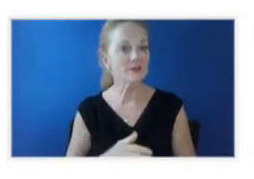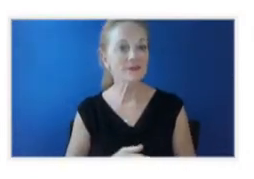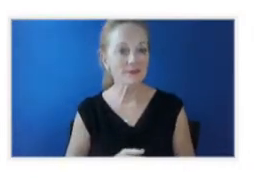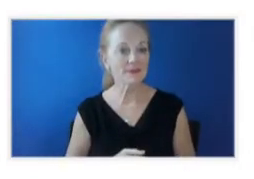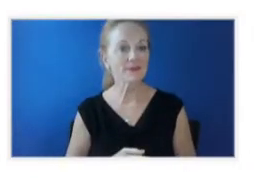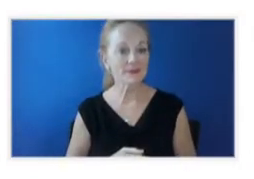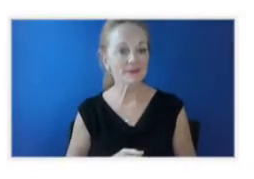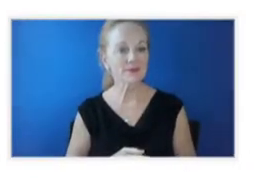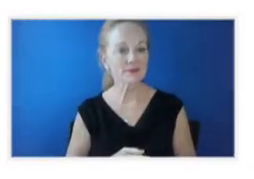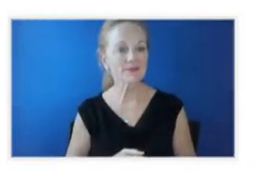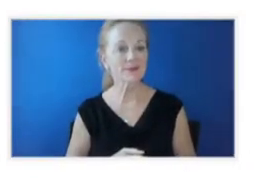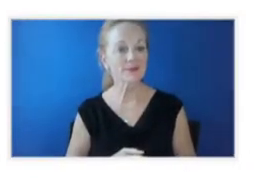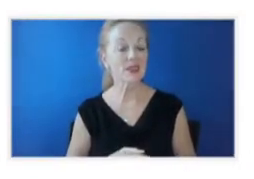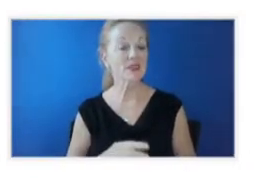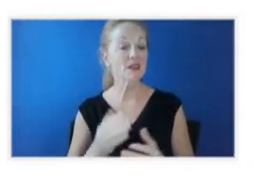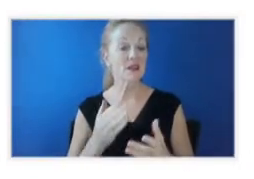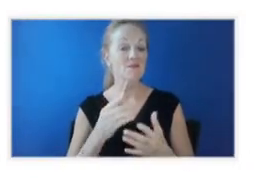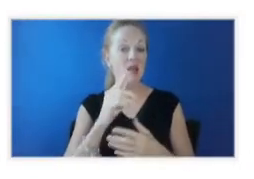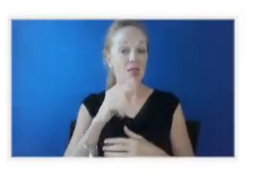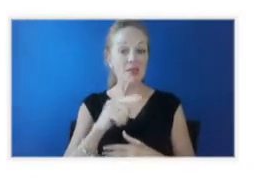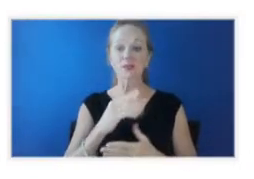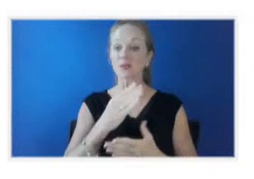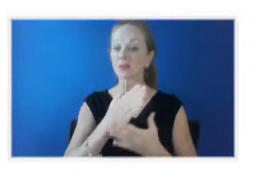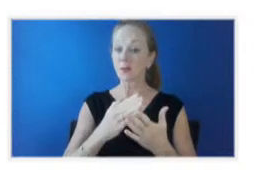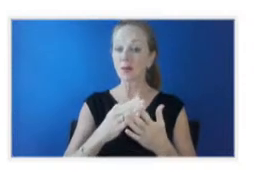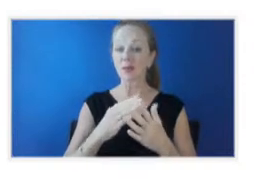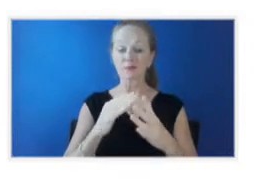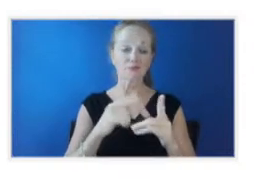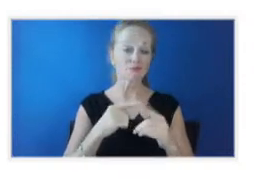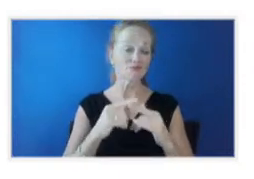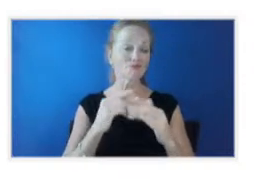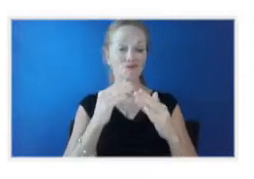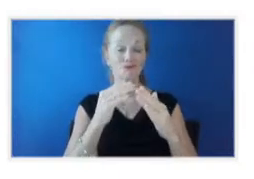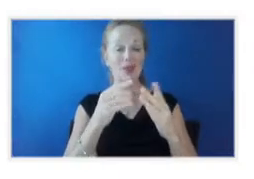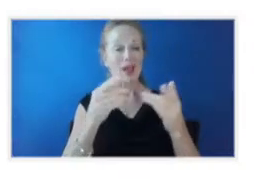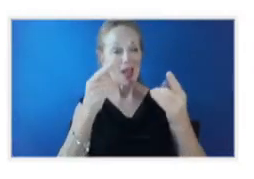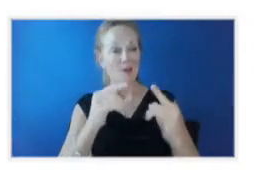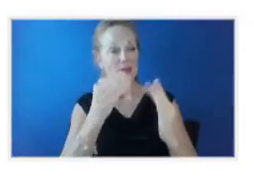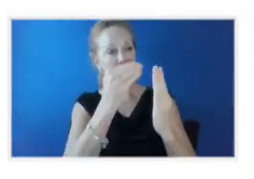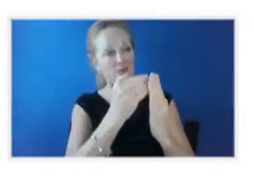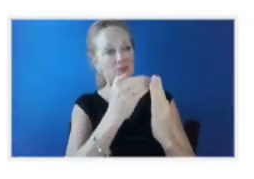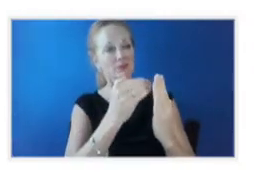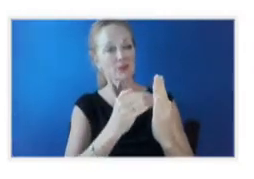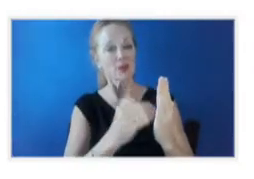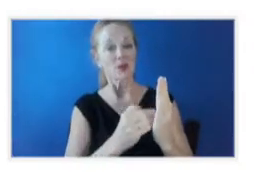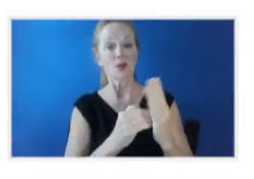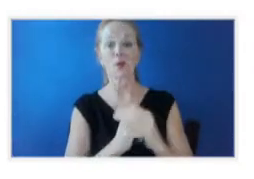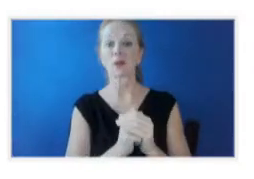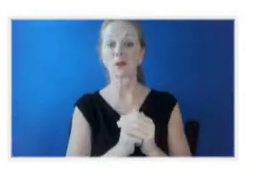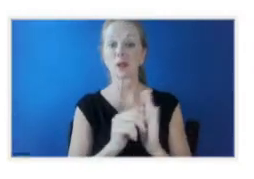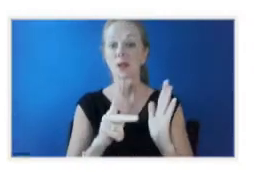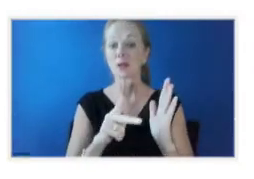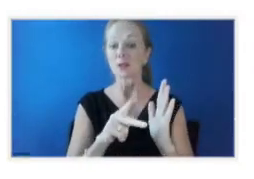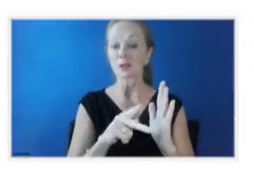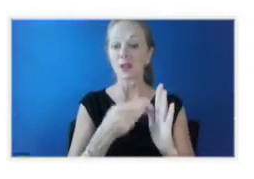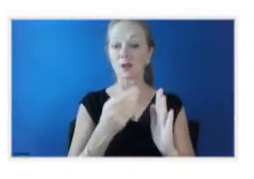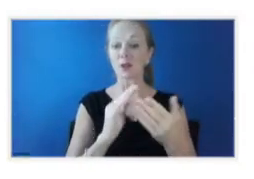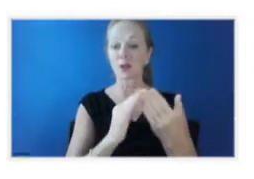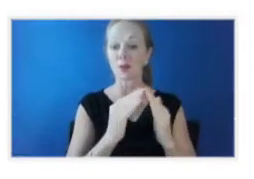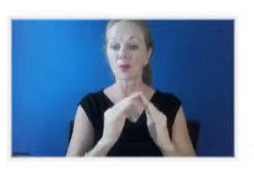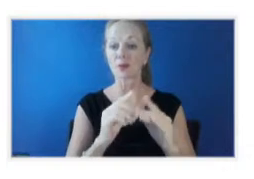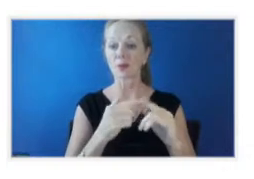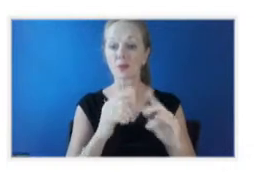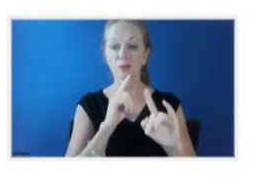And these are some of the milestones that I'll let you read, that some of these, particularly we doubled our community police and crisis response